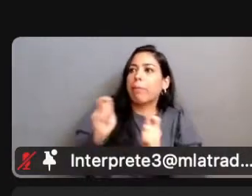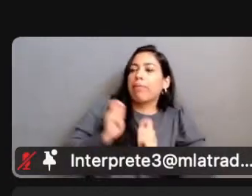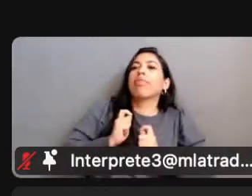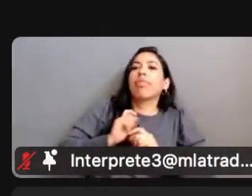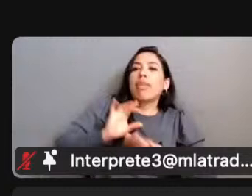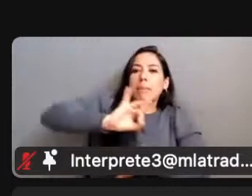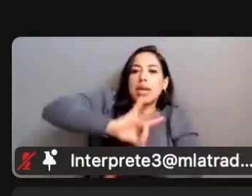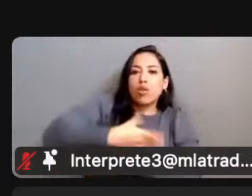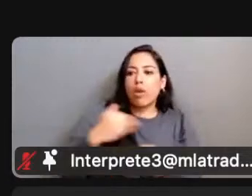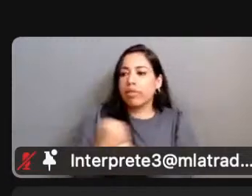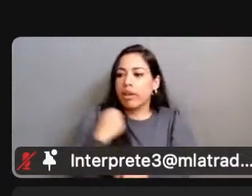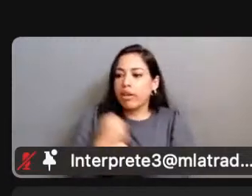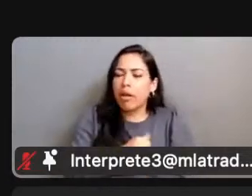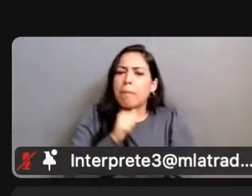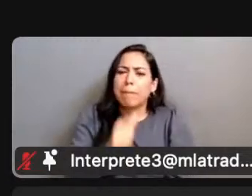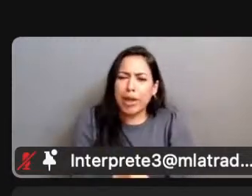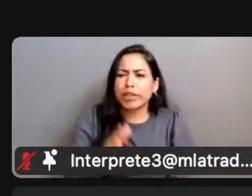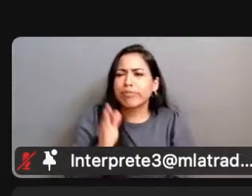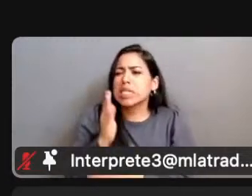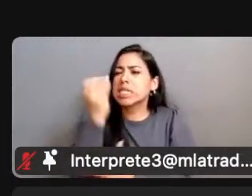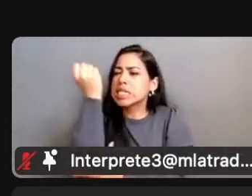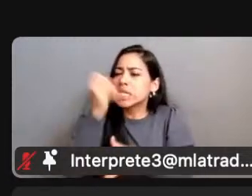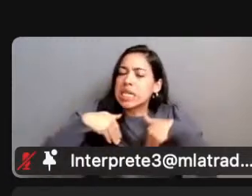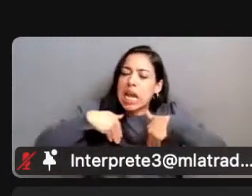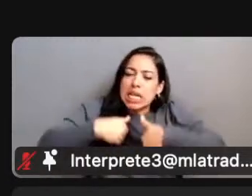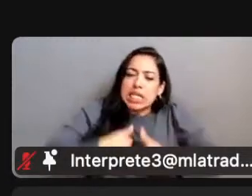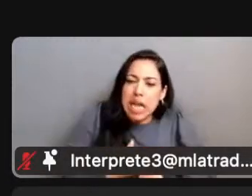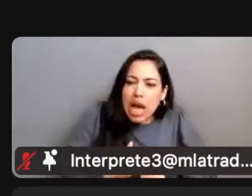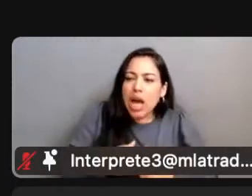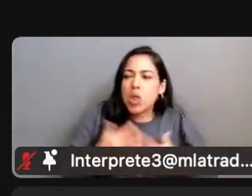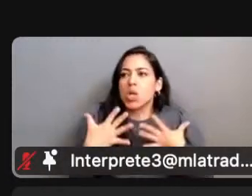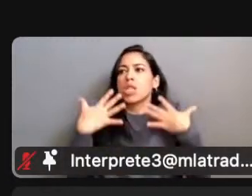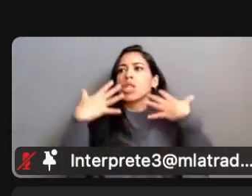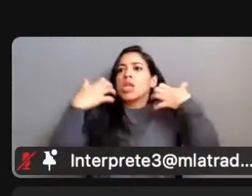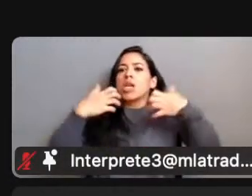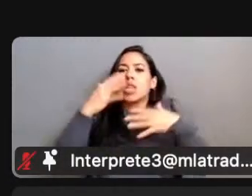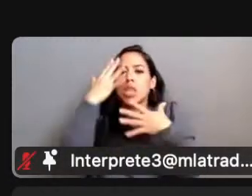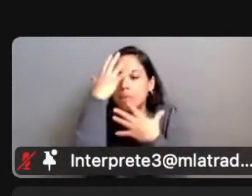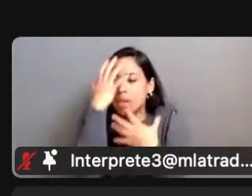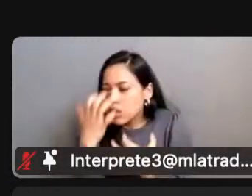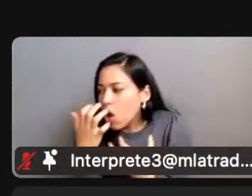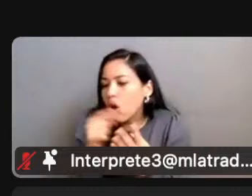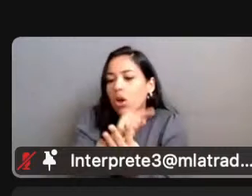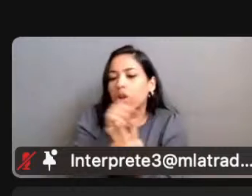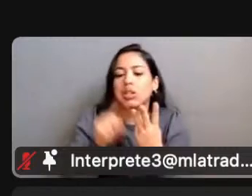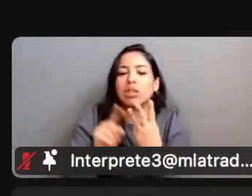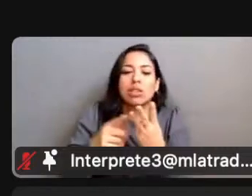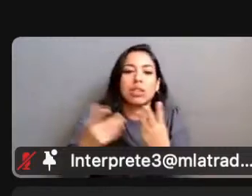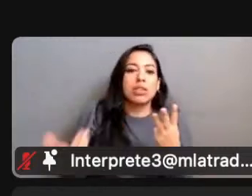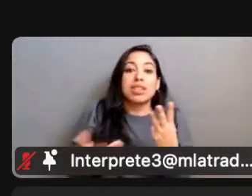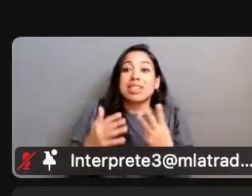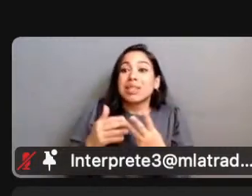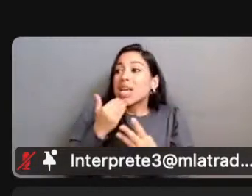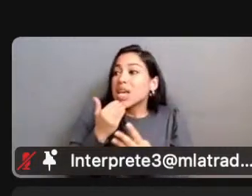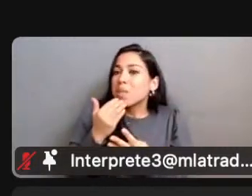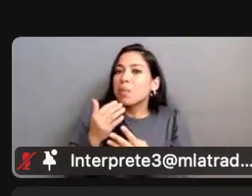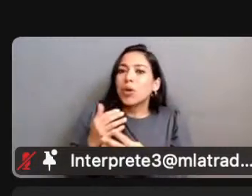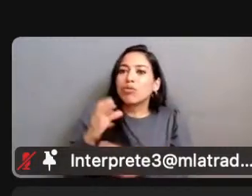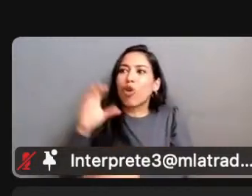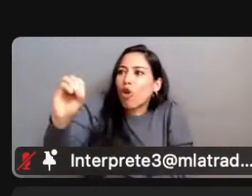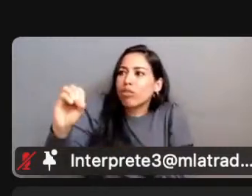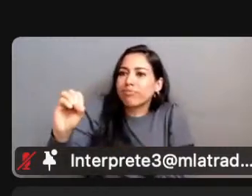were more prone to suffer anxiety and depression that more than